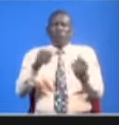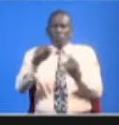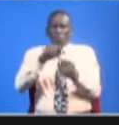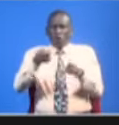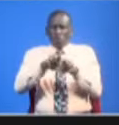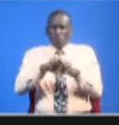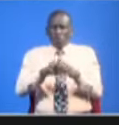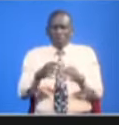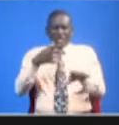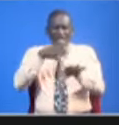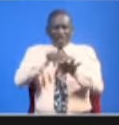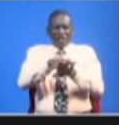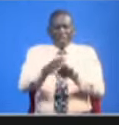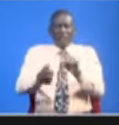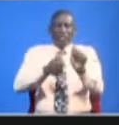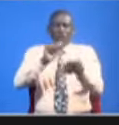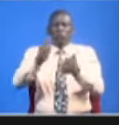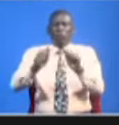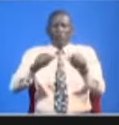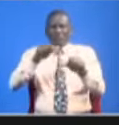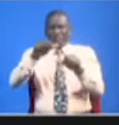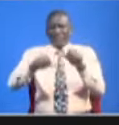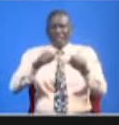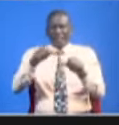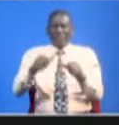sports science.